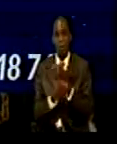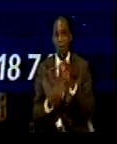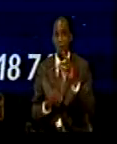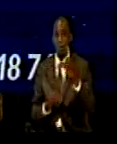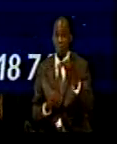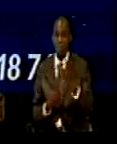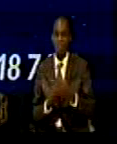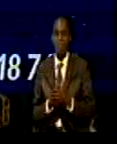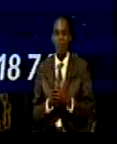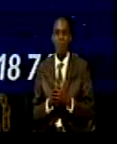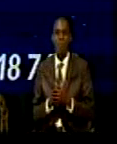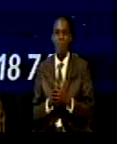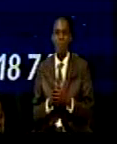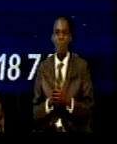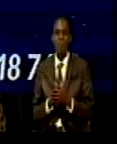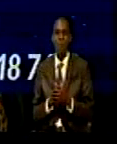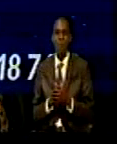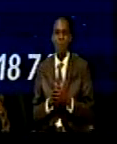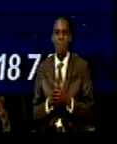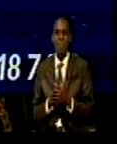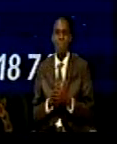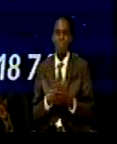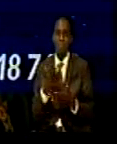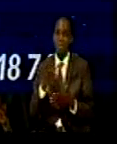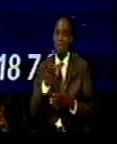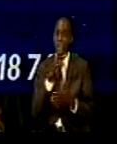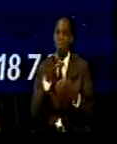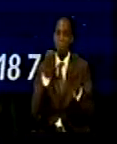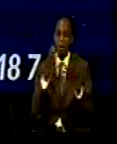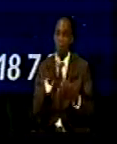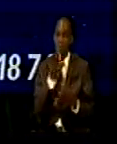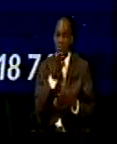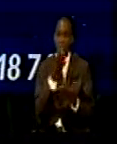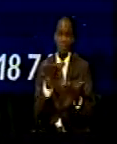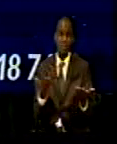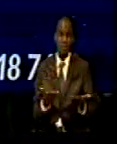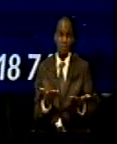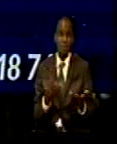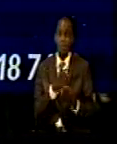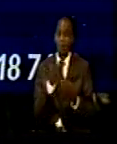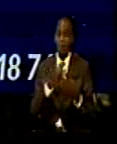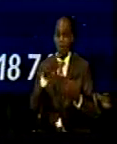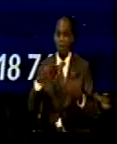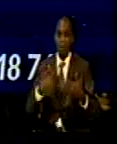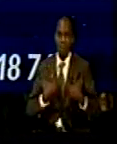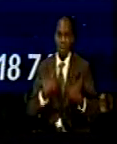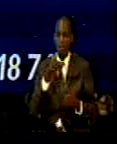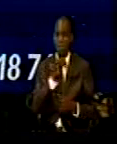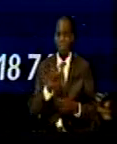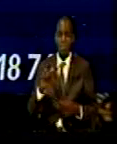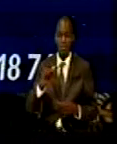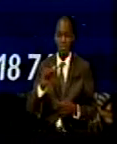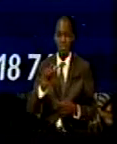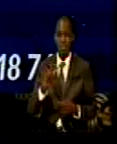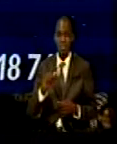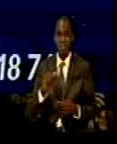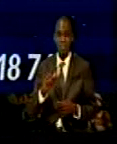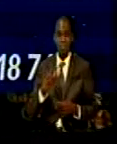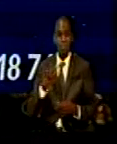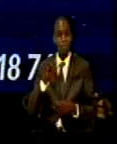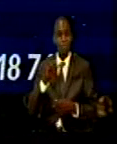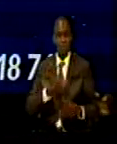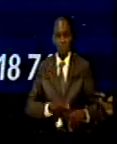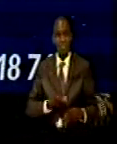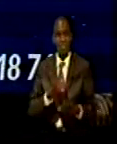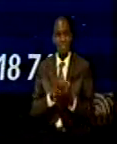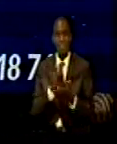I don't know. There are mothers here, but I'm telling you, when you have a child that is sick, that can't talk to you, can't call you mommy for